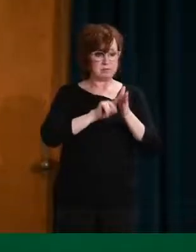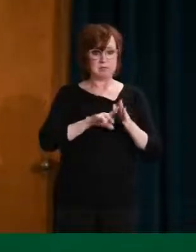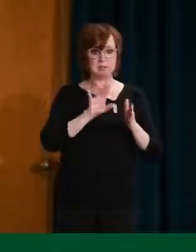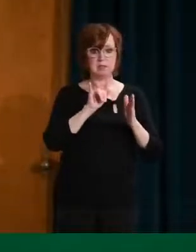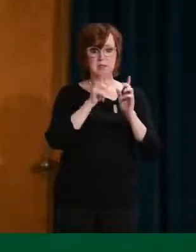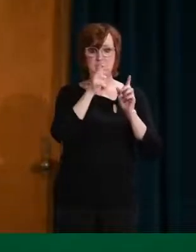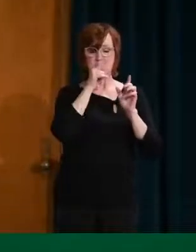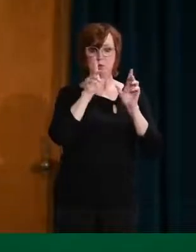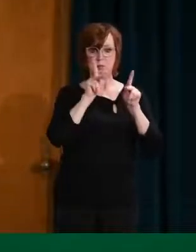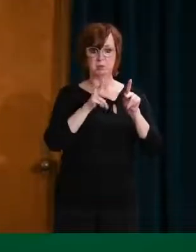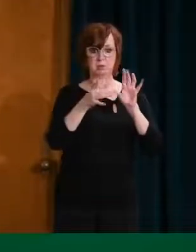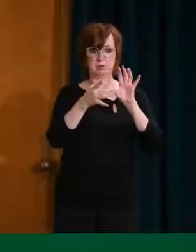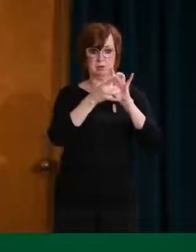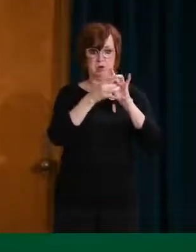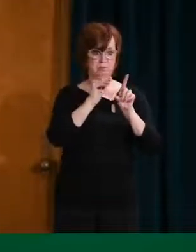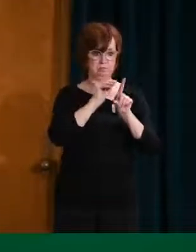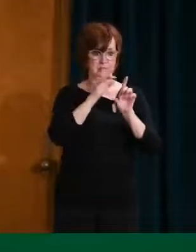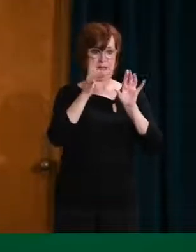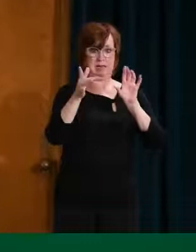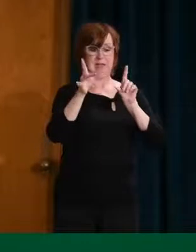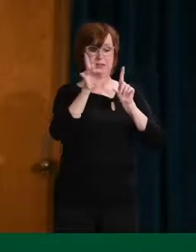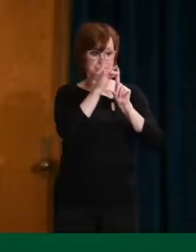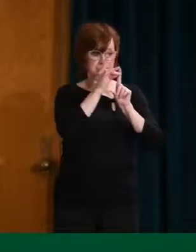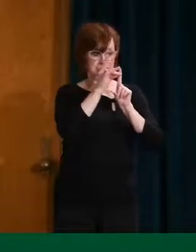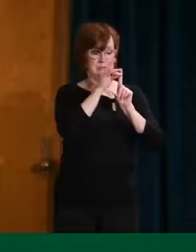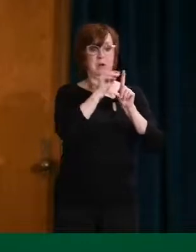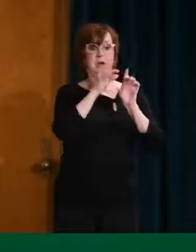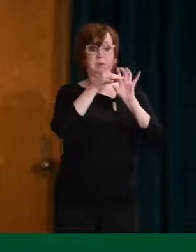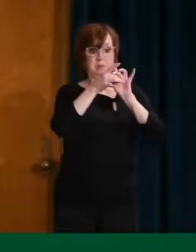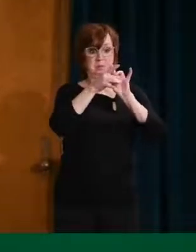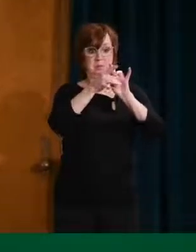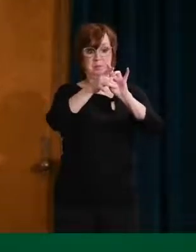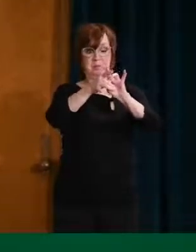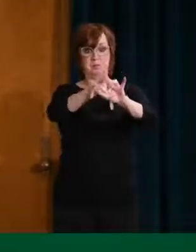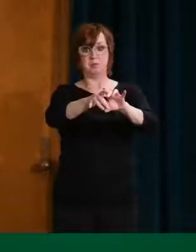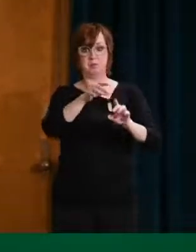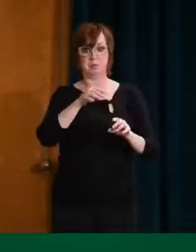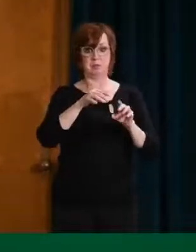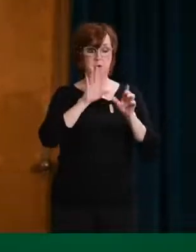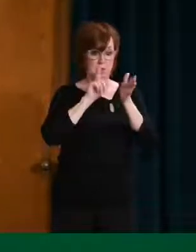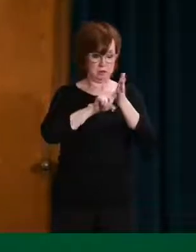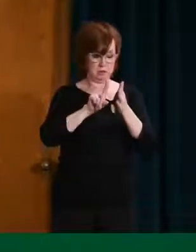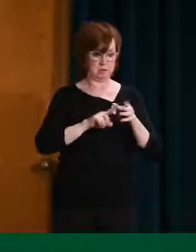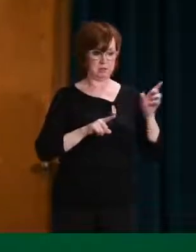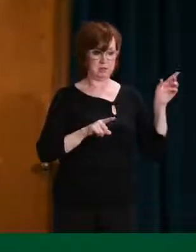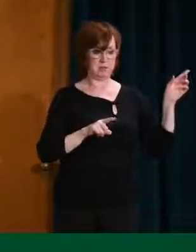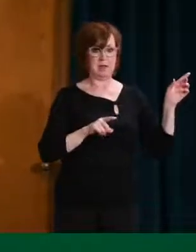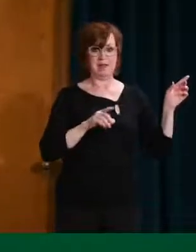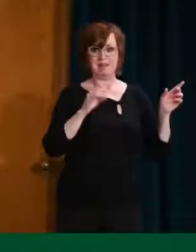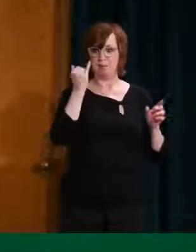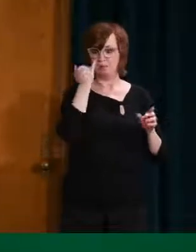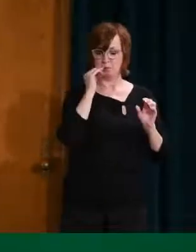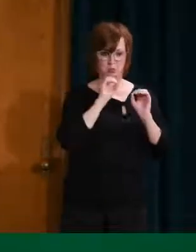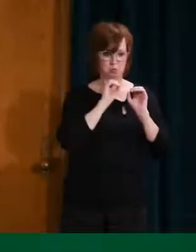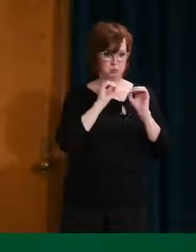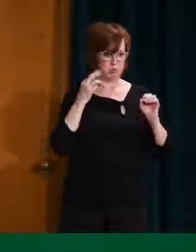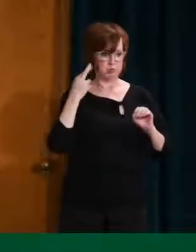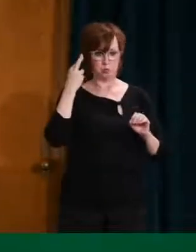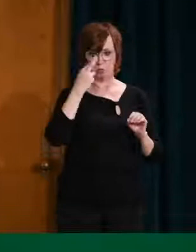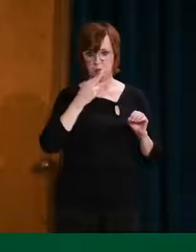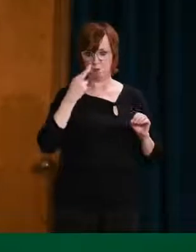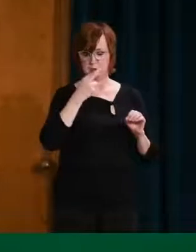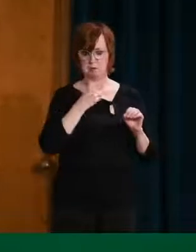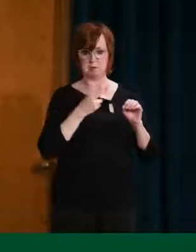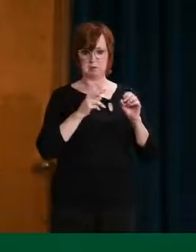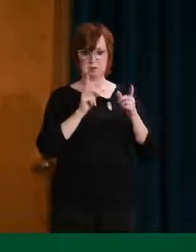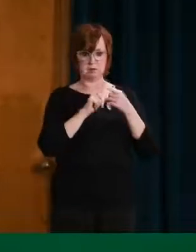So we don't, unless there's a reason to disclose, there's a public interest to disclose contacts related to a